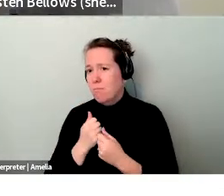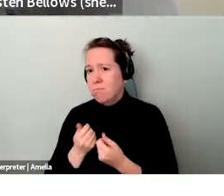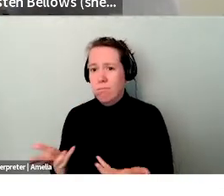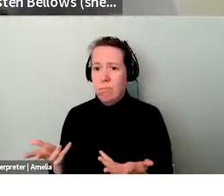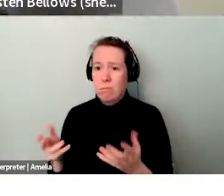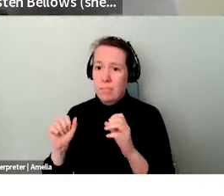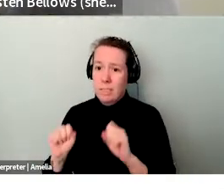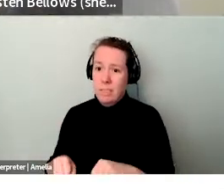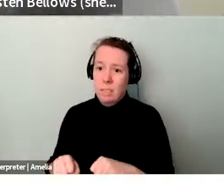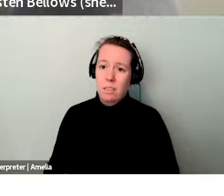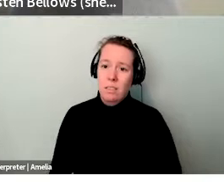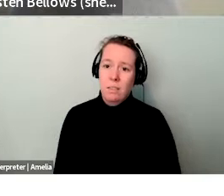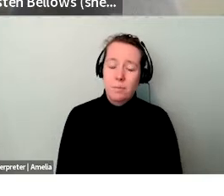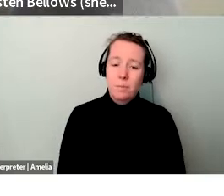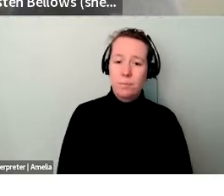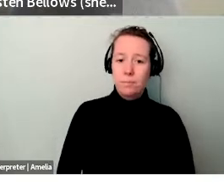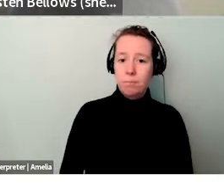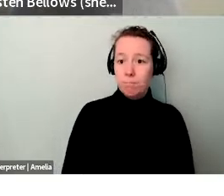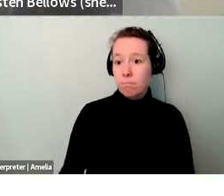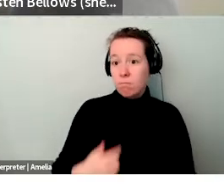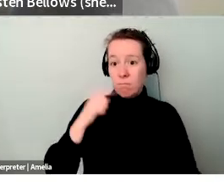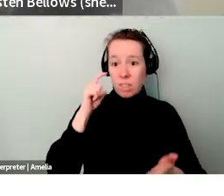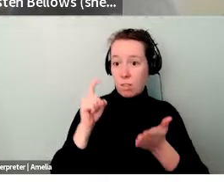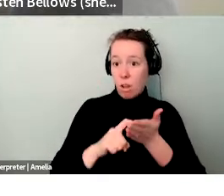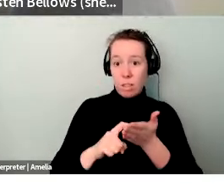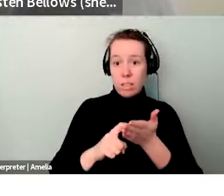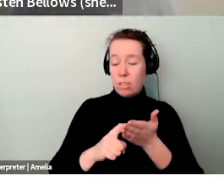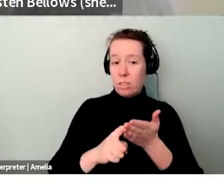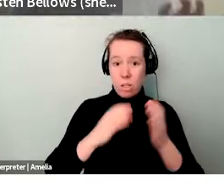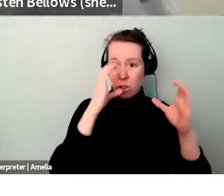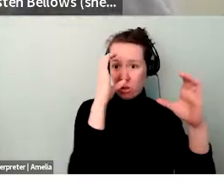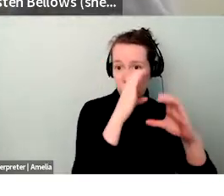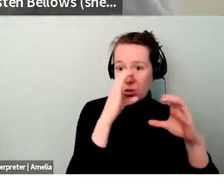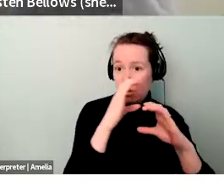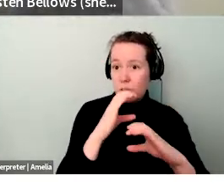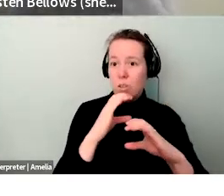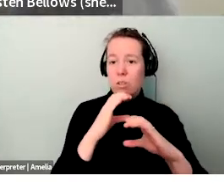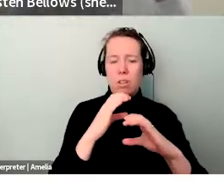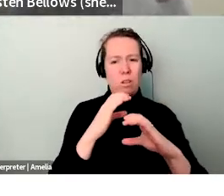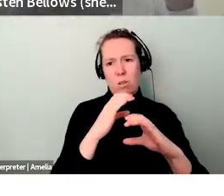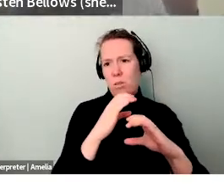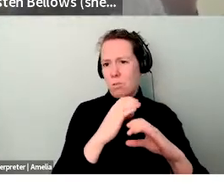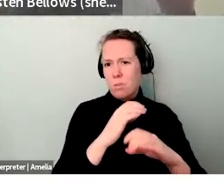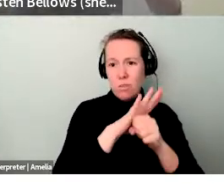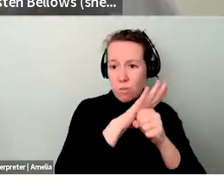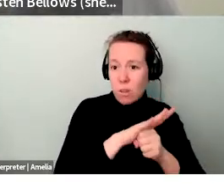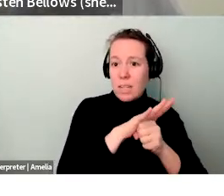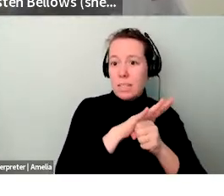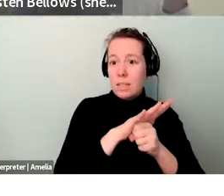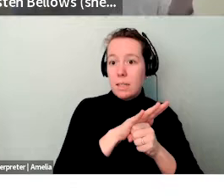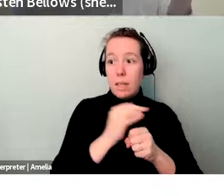So job searching is stressful for everyone. And when we add a mental health and addiction issue on top of that, the stress can be